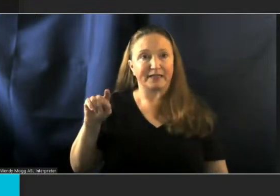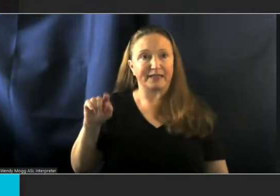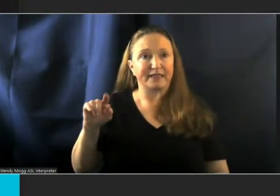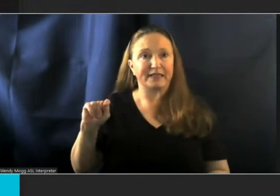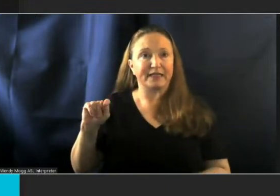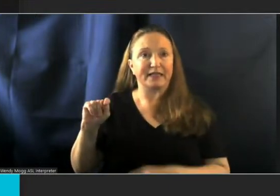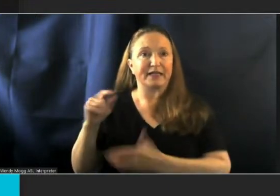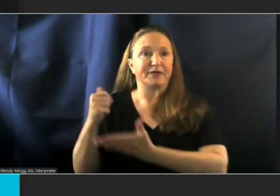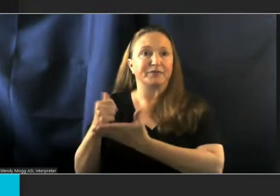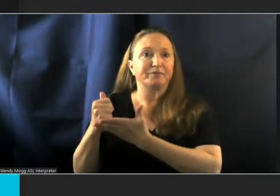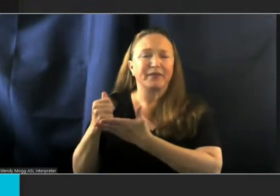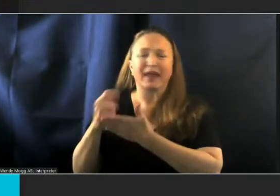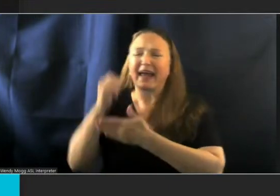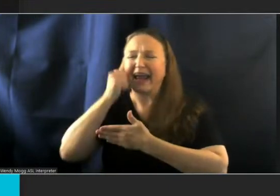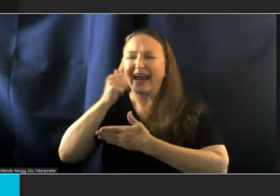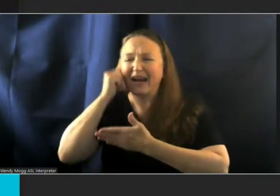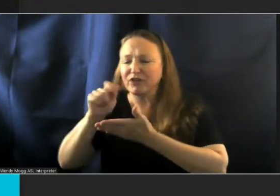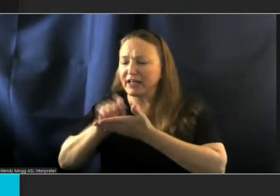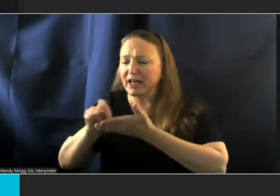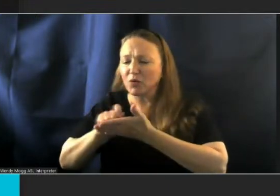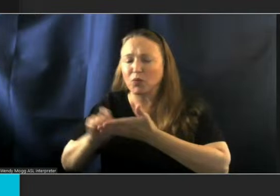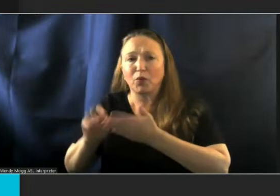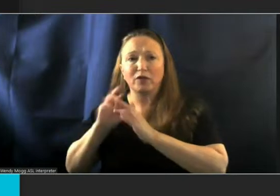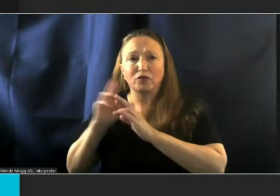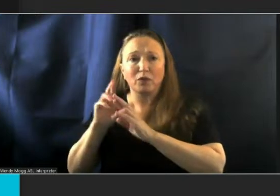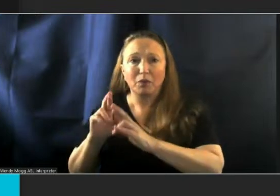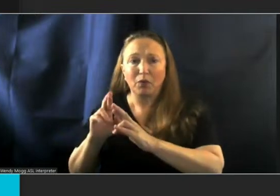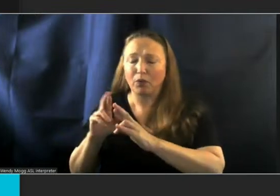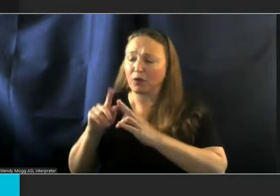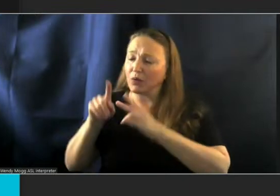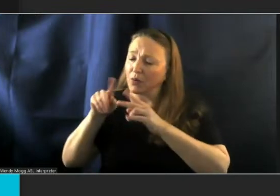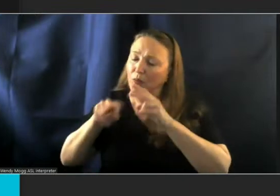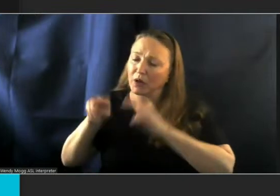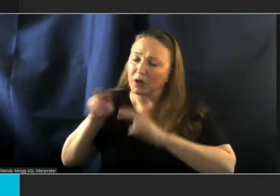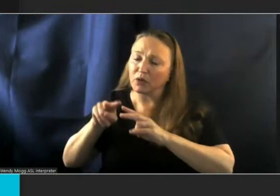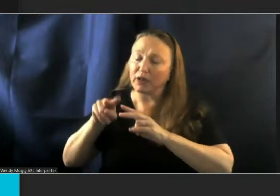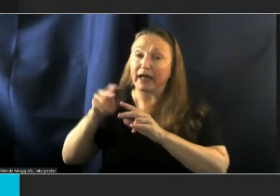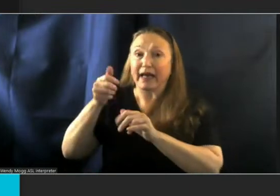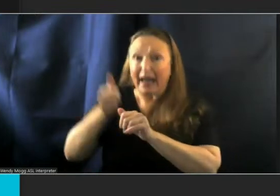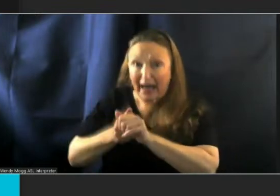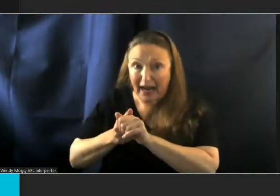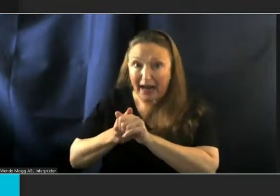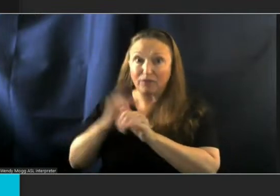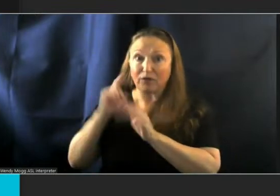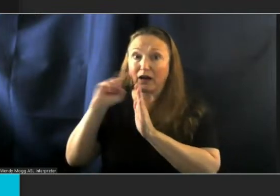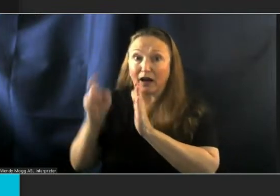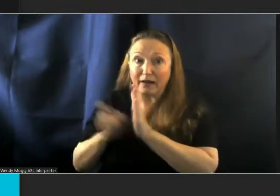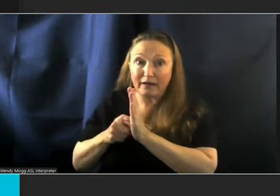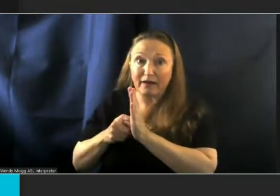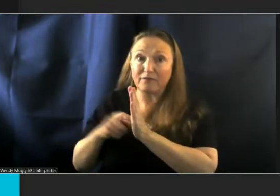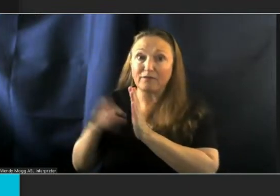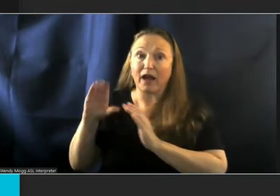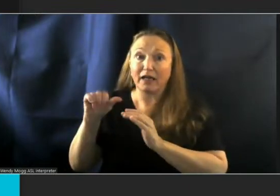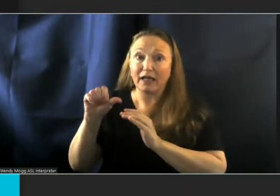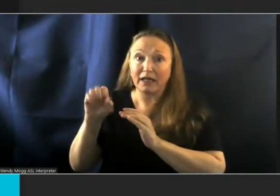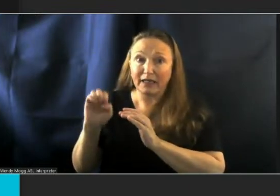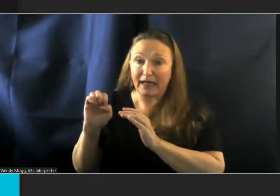team writes a report for the health officers. We look over every single case and we look for